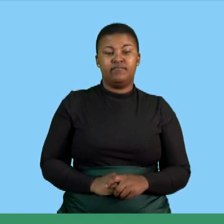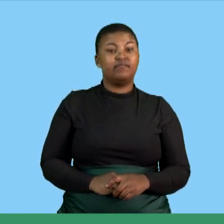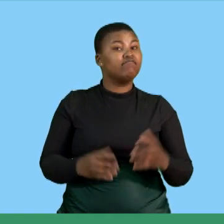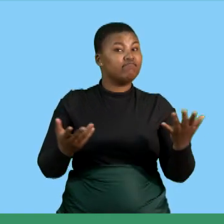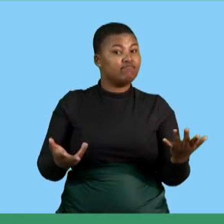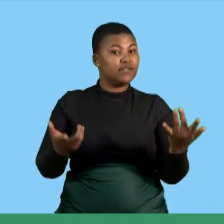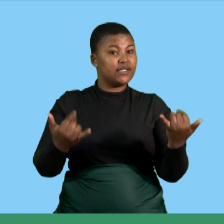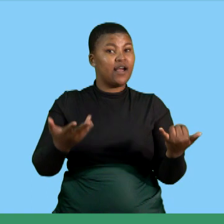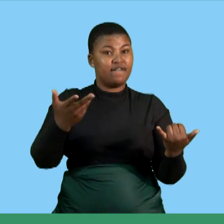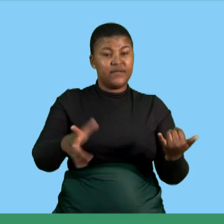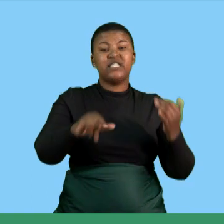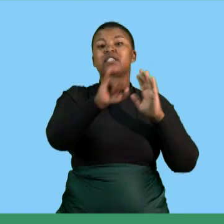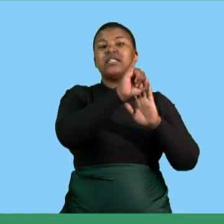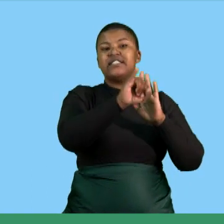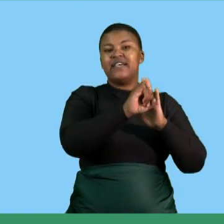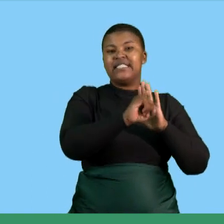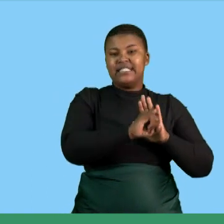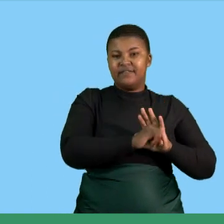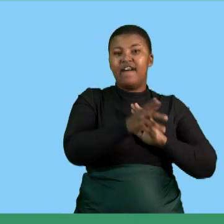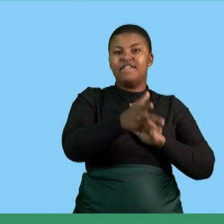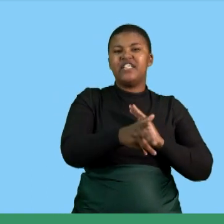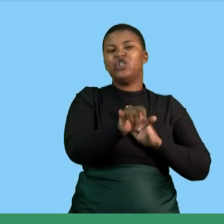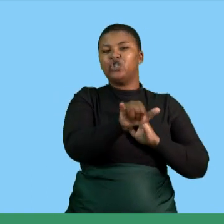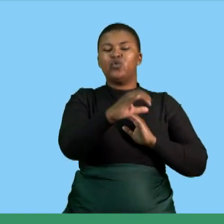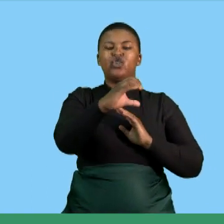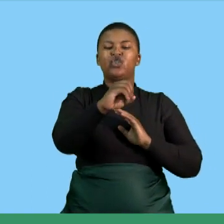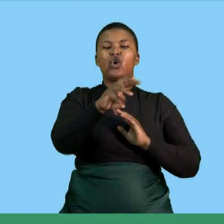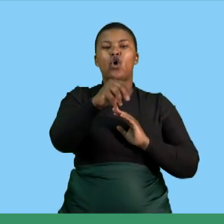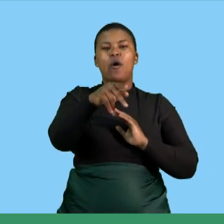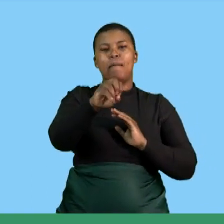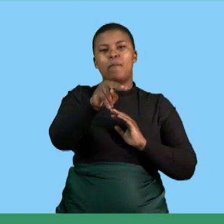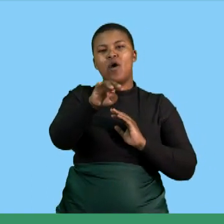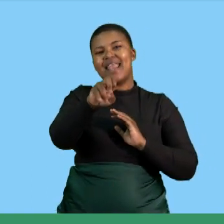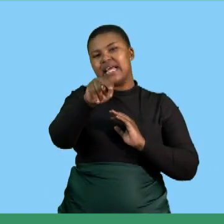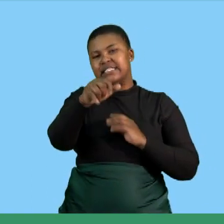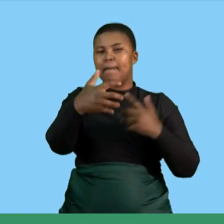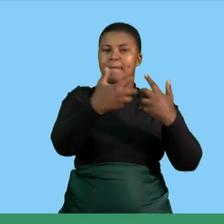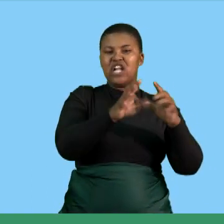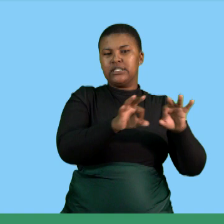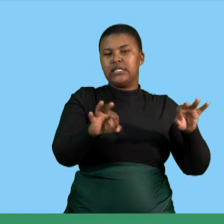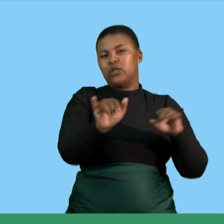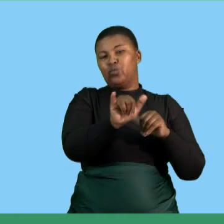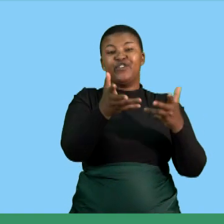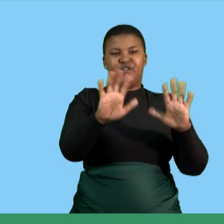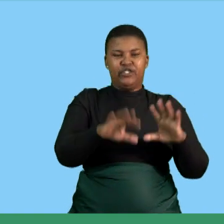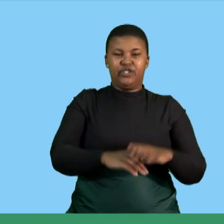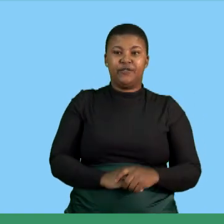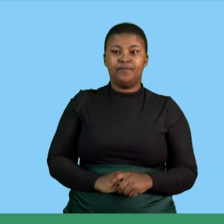Right, so now we have identified the component that suits each